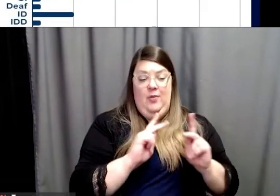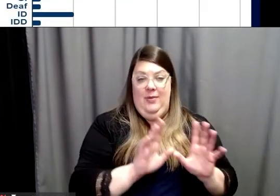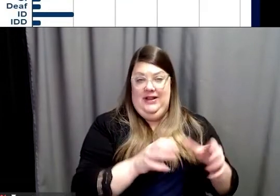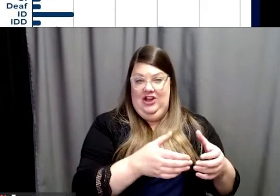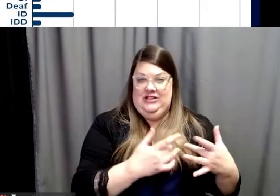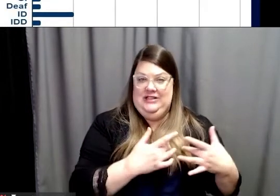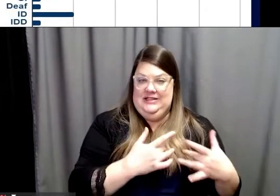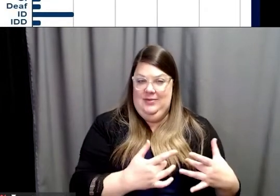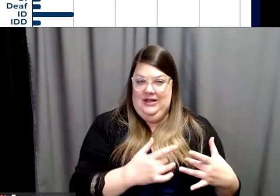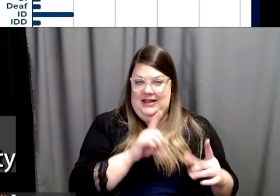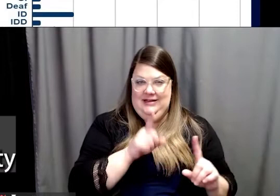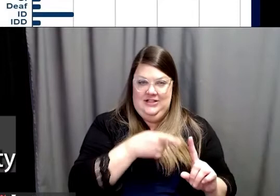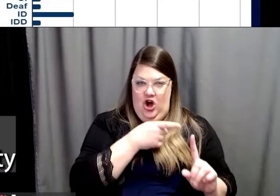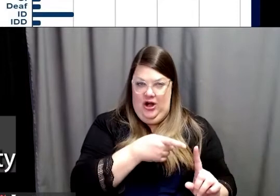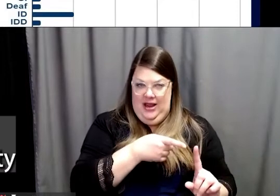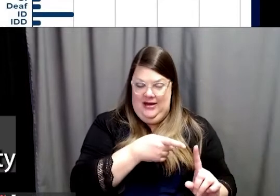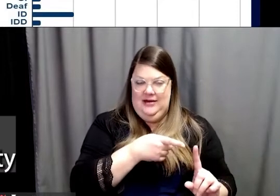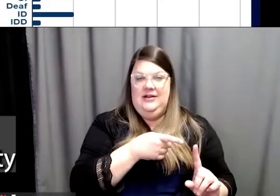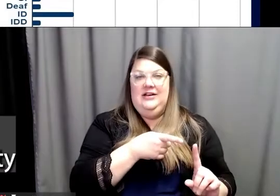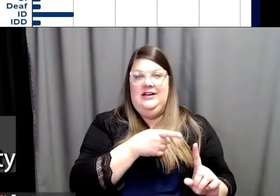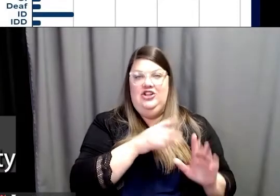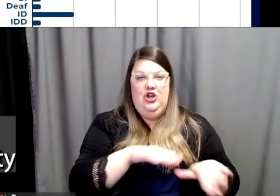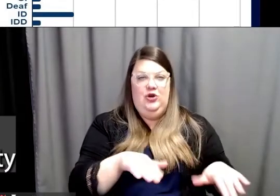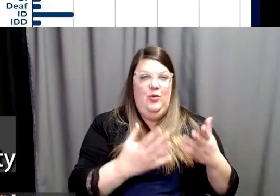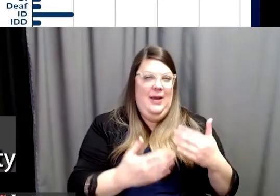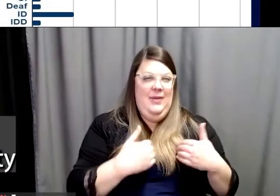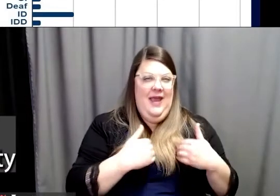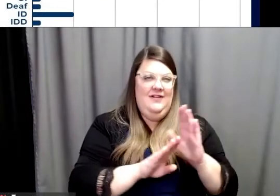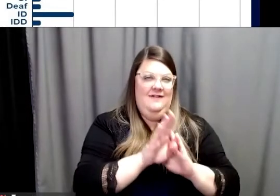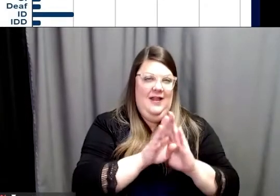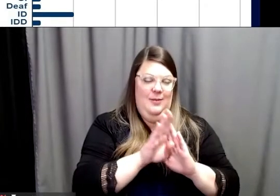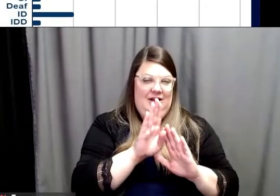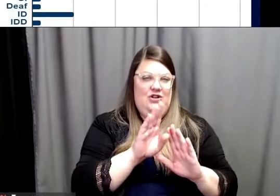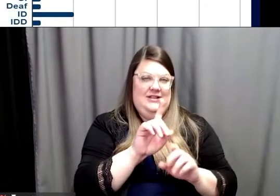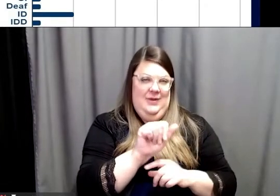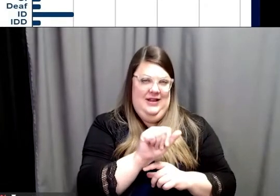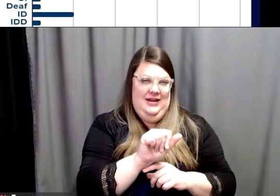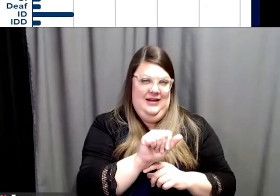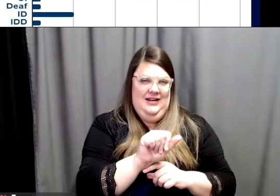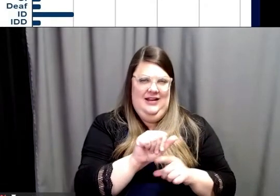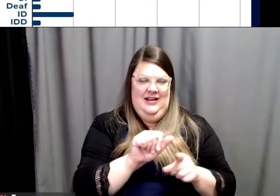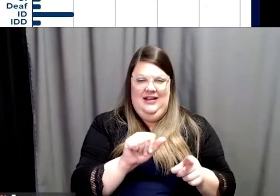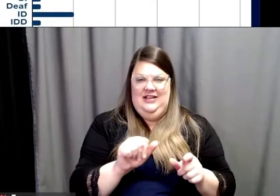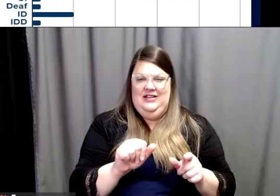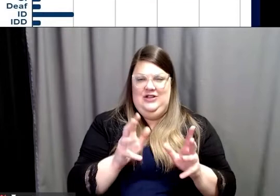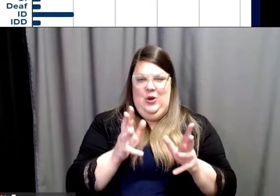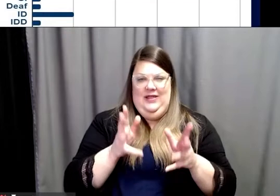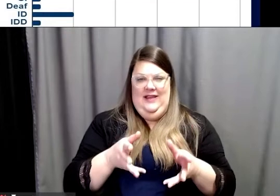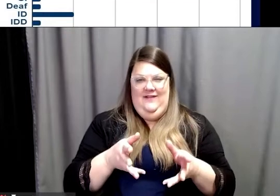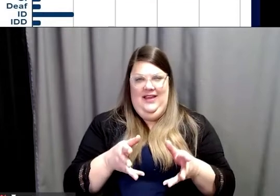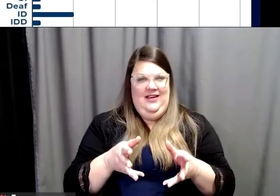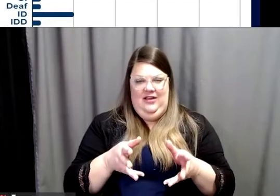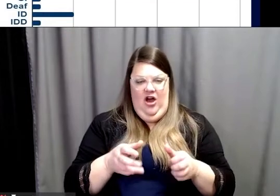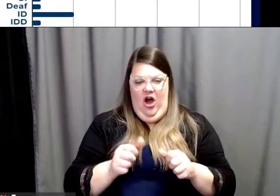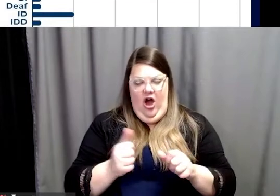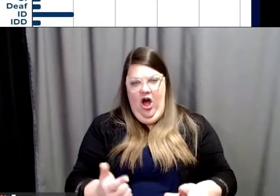would usually target children who may have a developmental disability, while leaving all the other